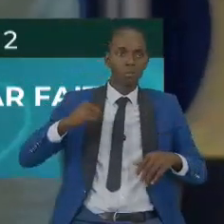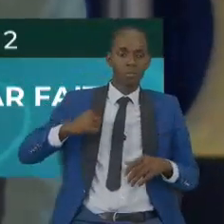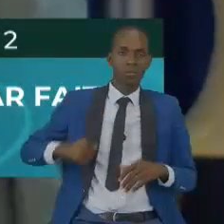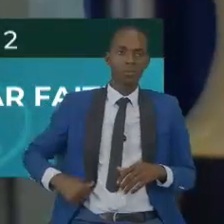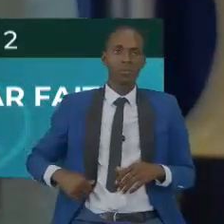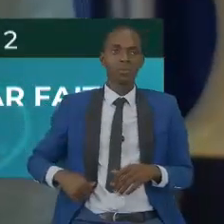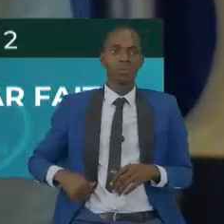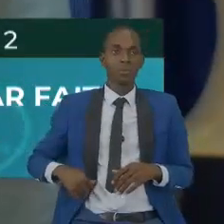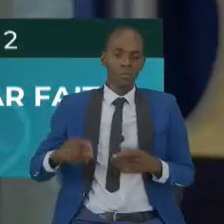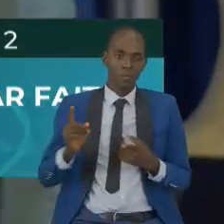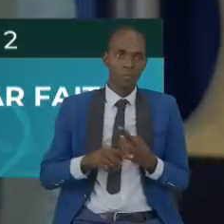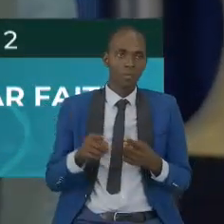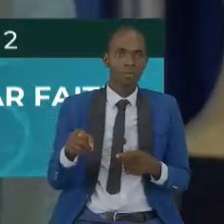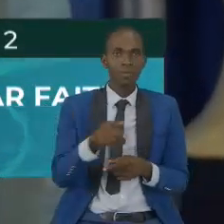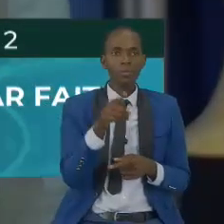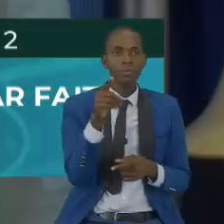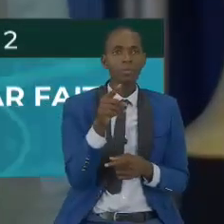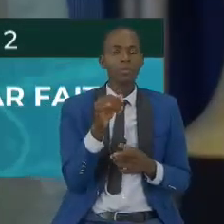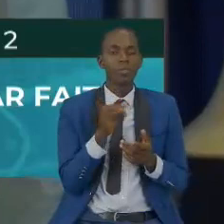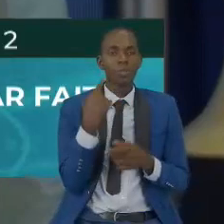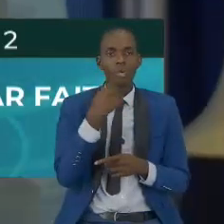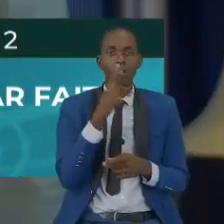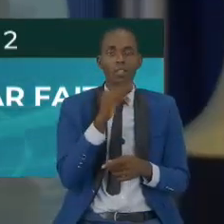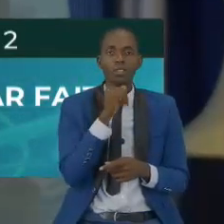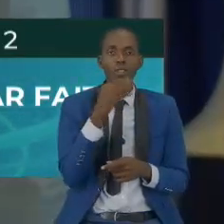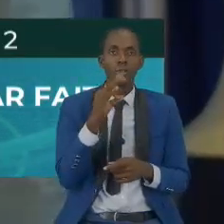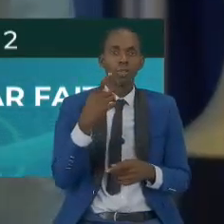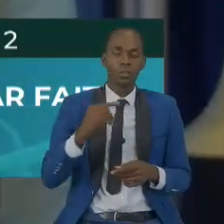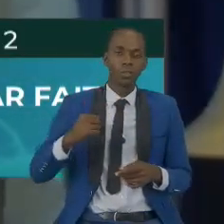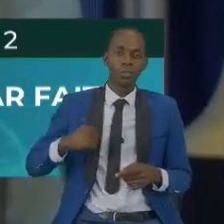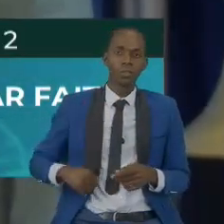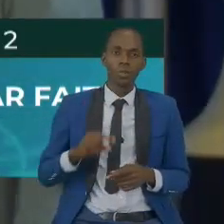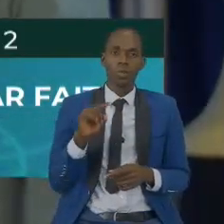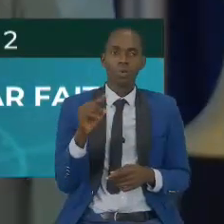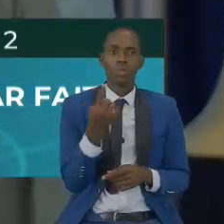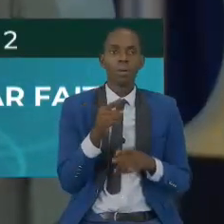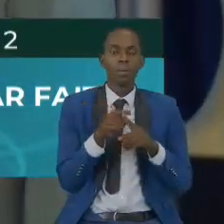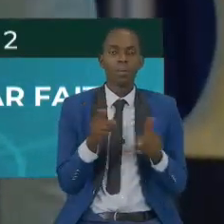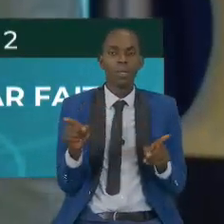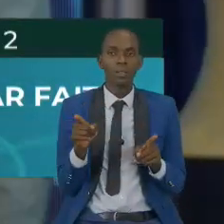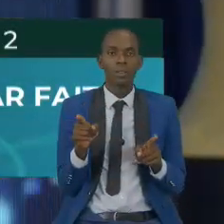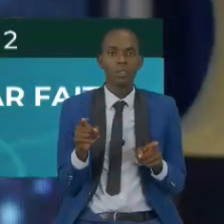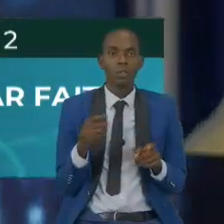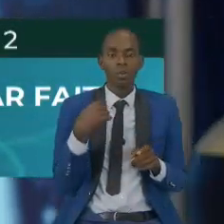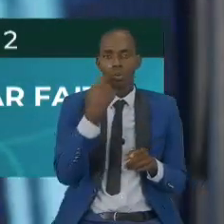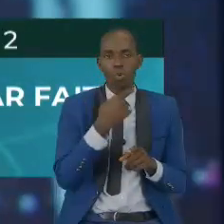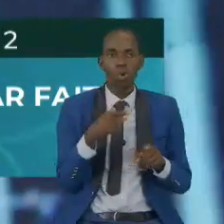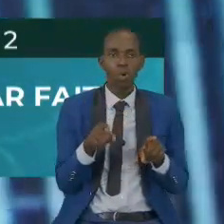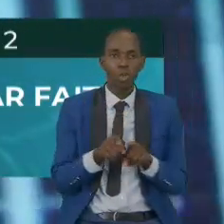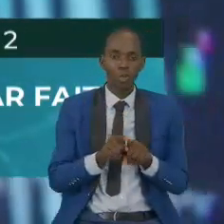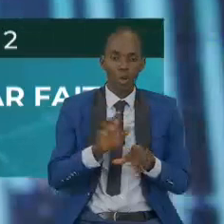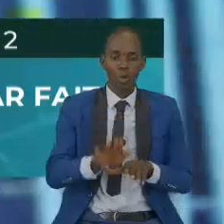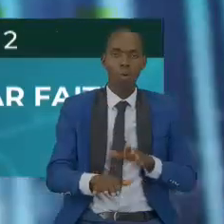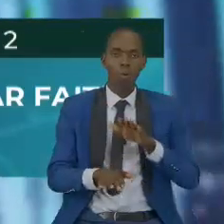to them who are not of the circumcision only, but who also